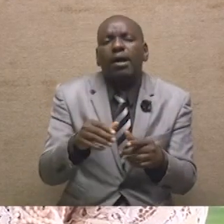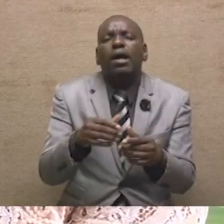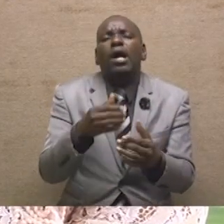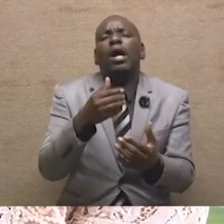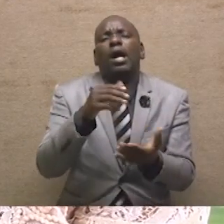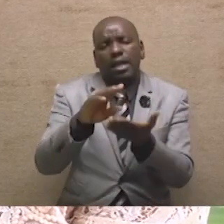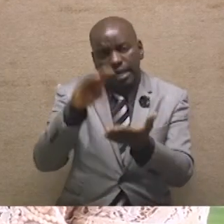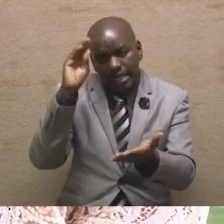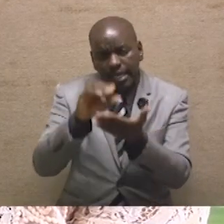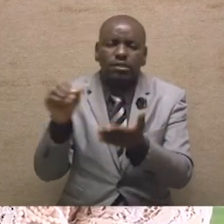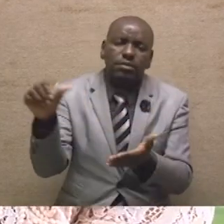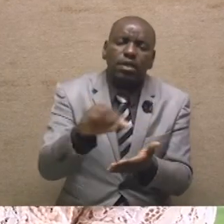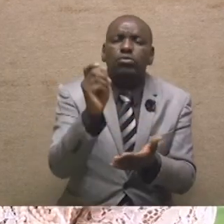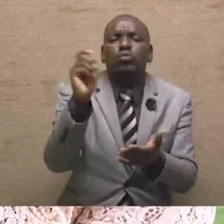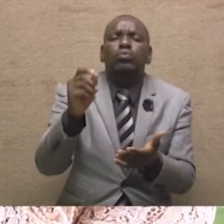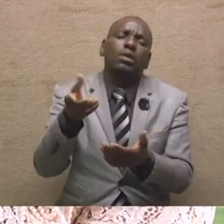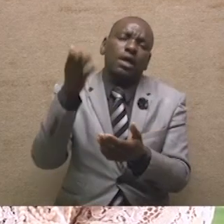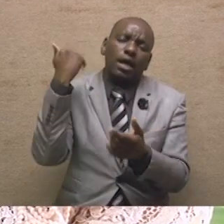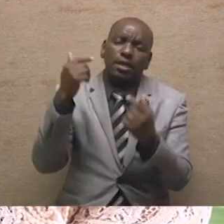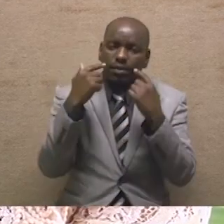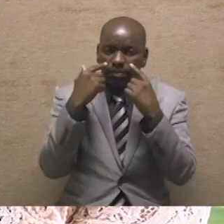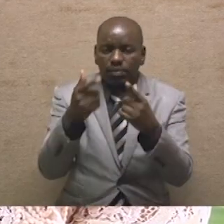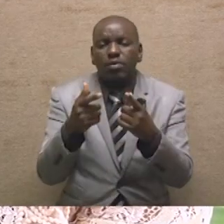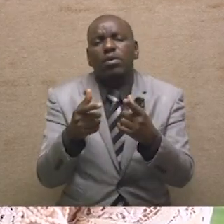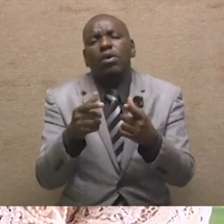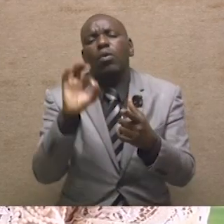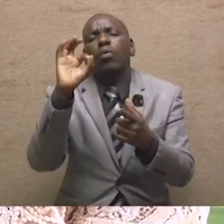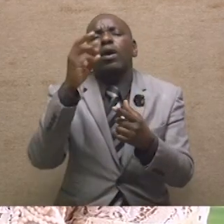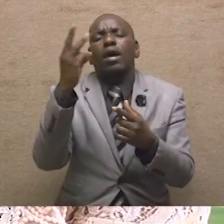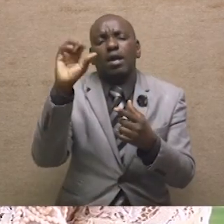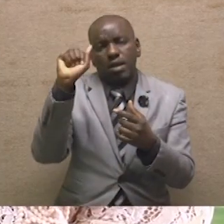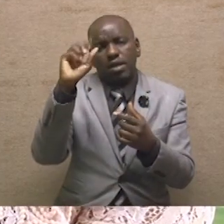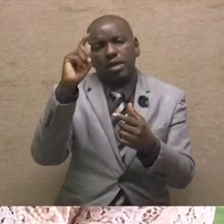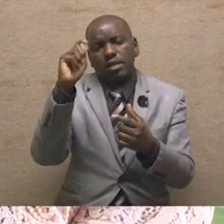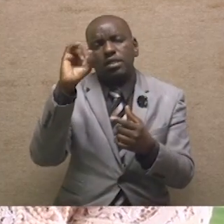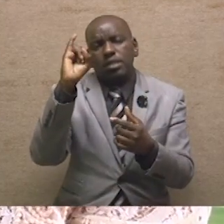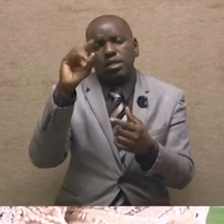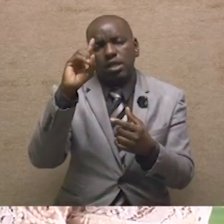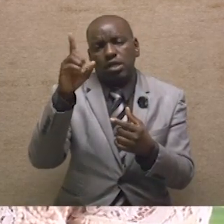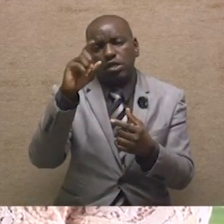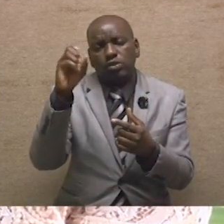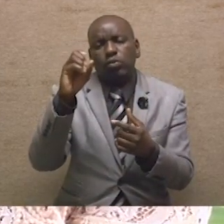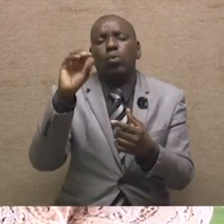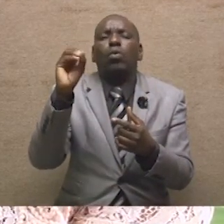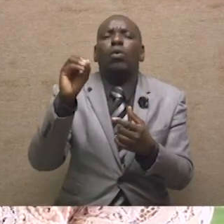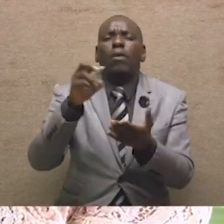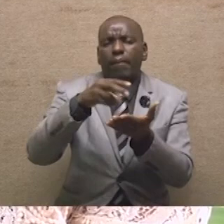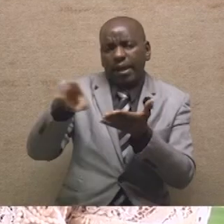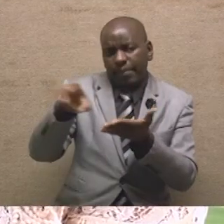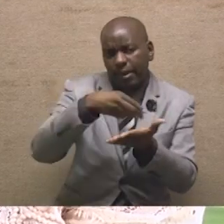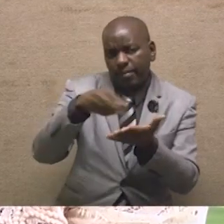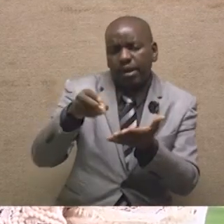school, because previously, as Mr. Kwatizo has said, we would see that children were traveling long distances to access